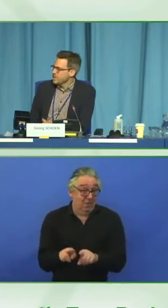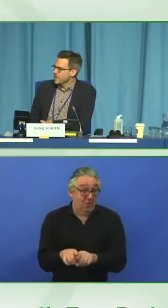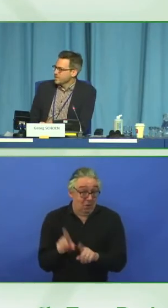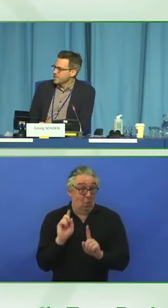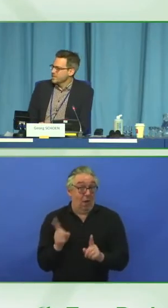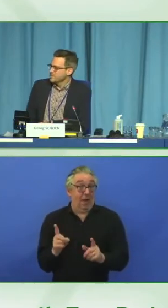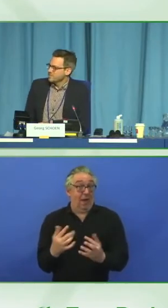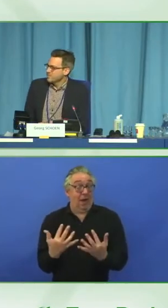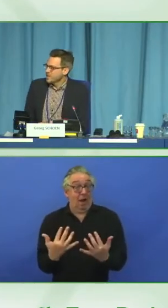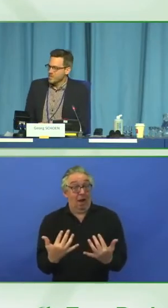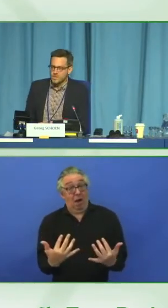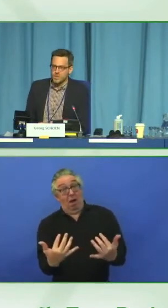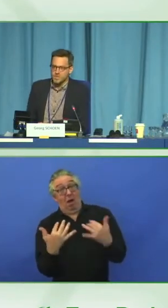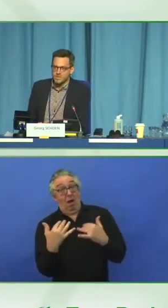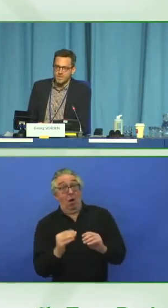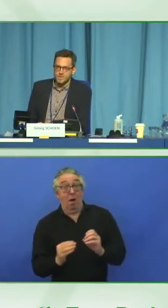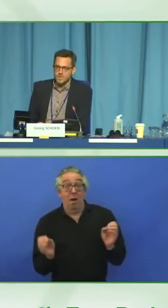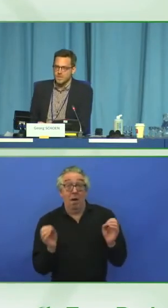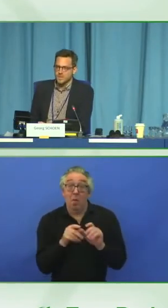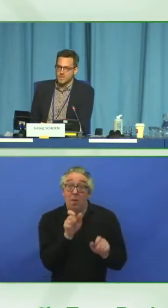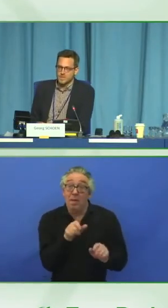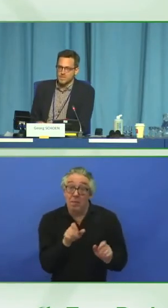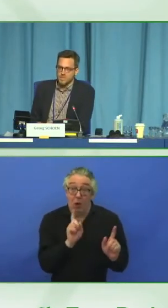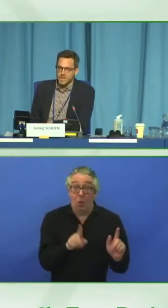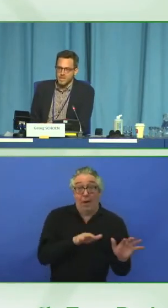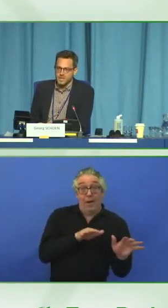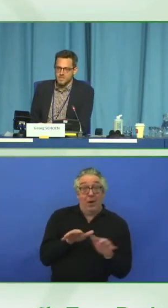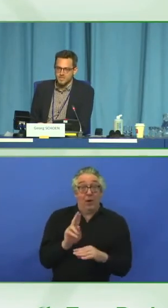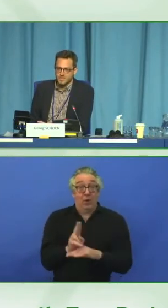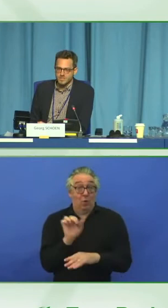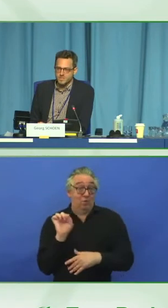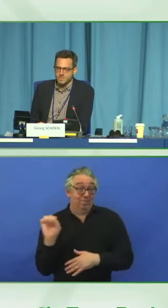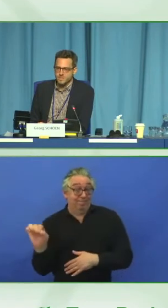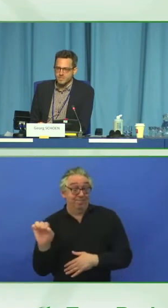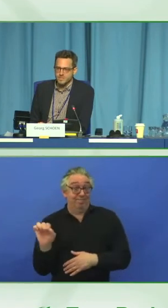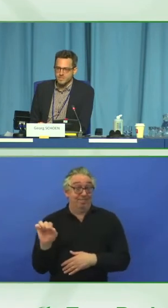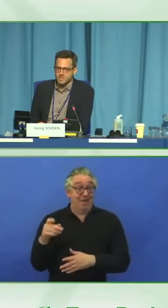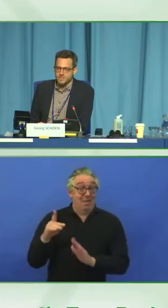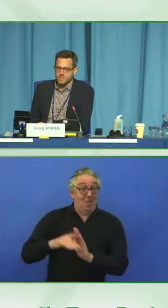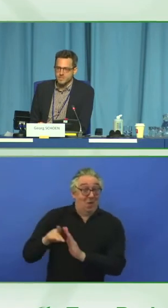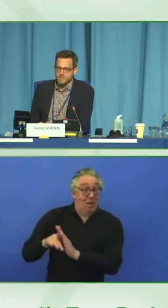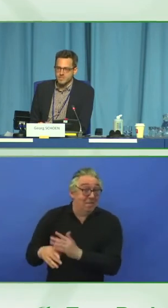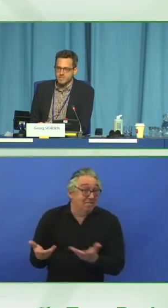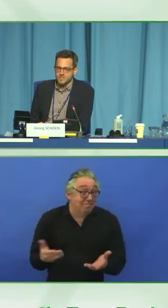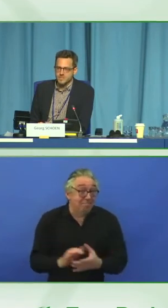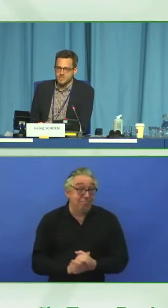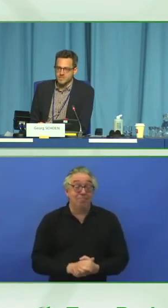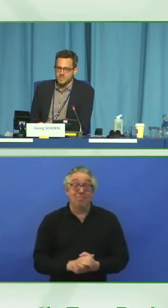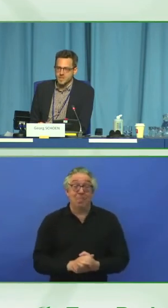Who would like to take that? Any response from the panelists?